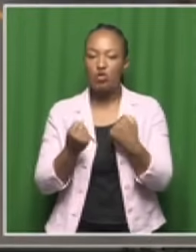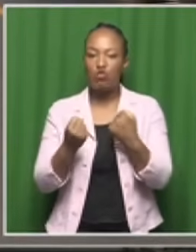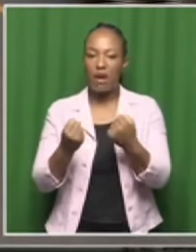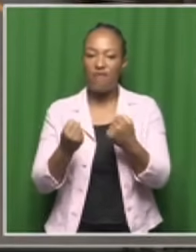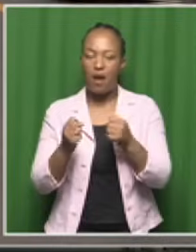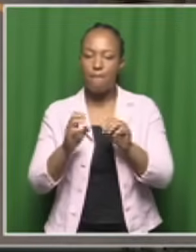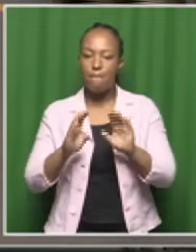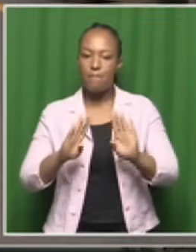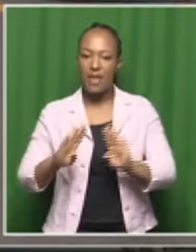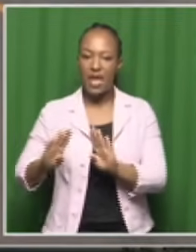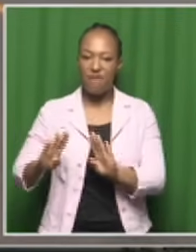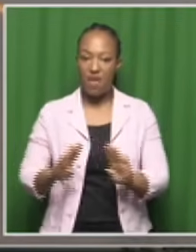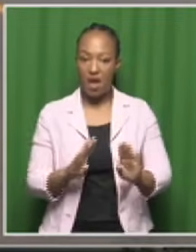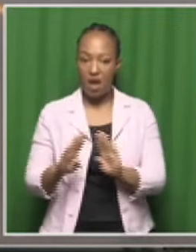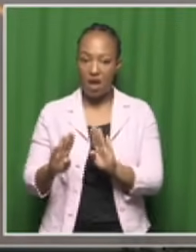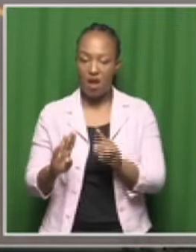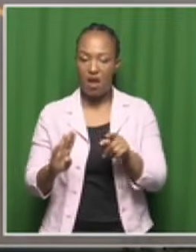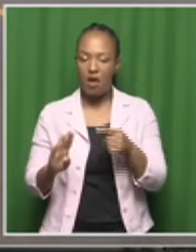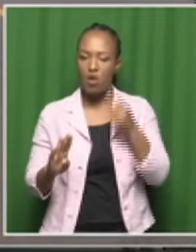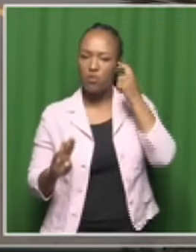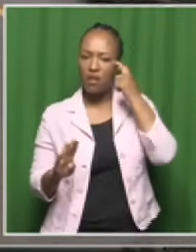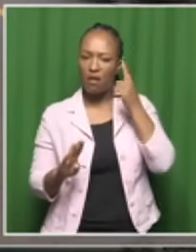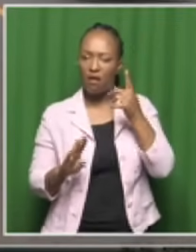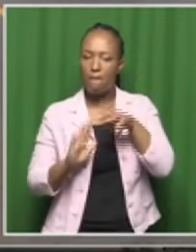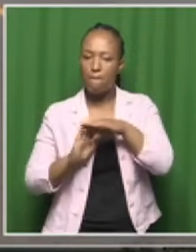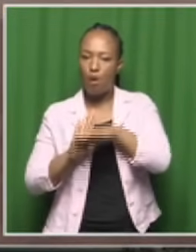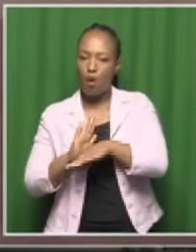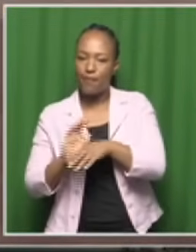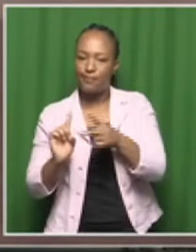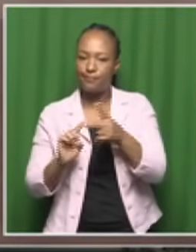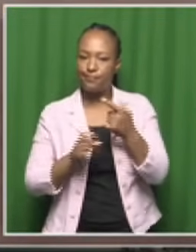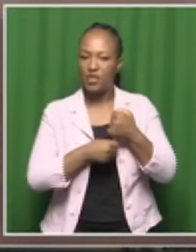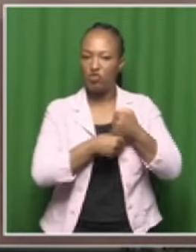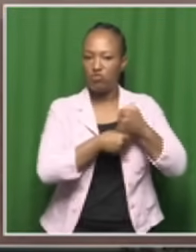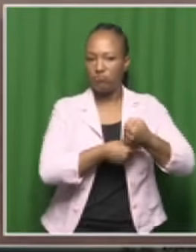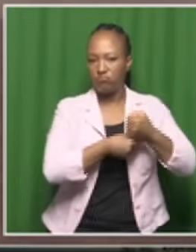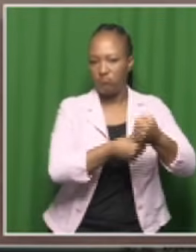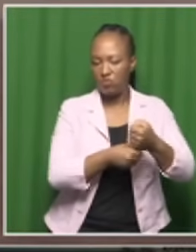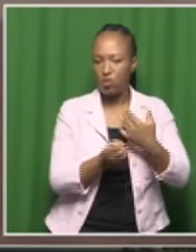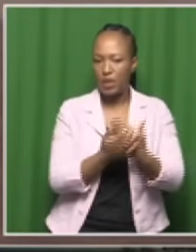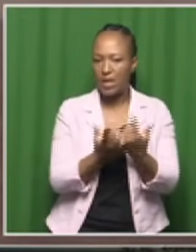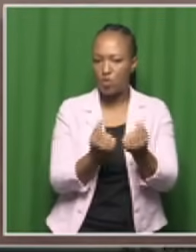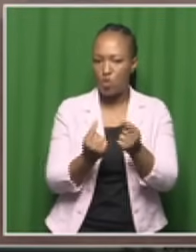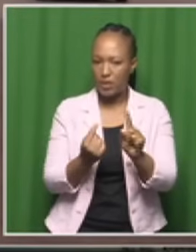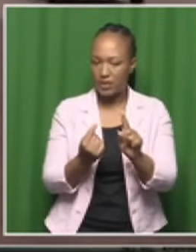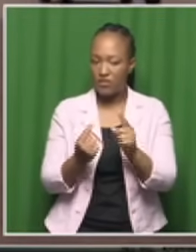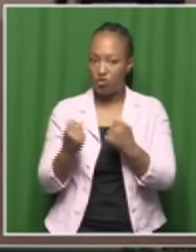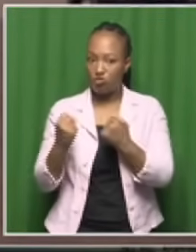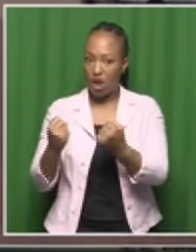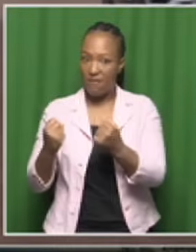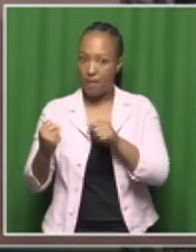or campaigns do you think are most effective in changing driver behavior in South Africa?